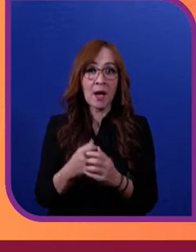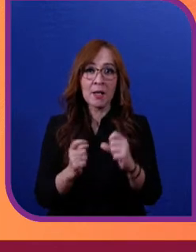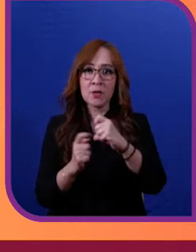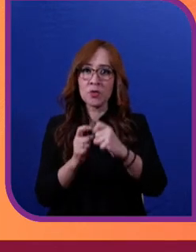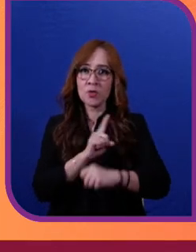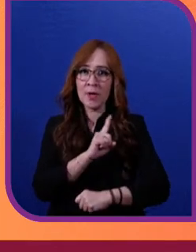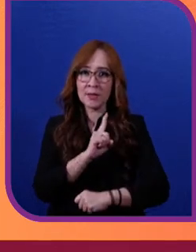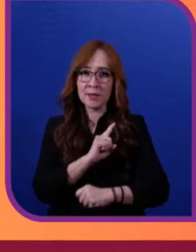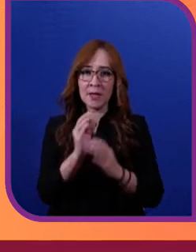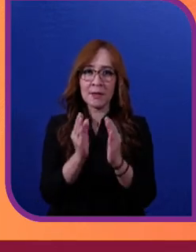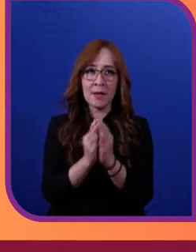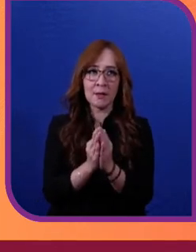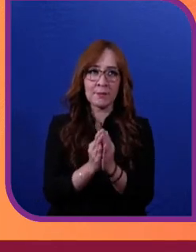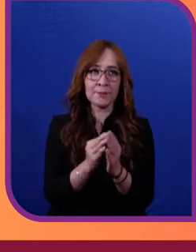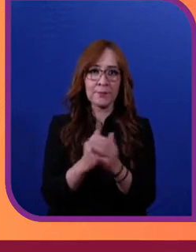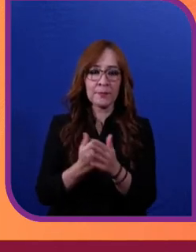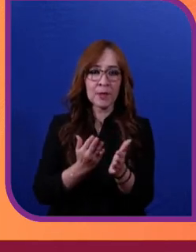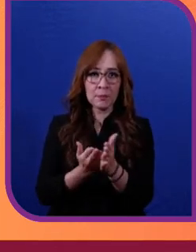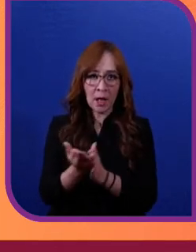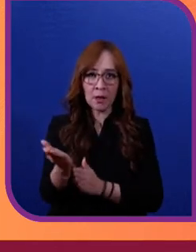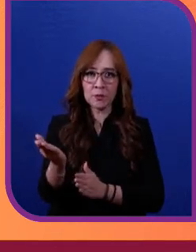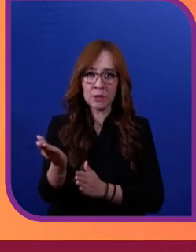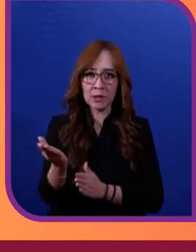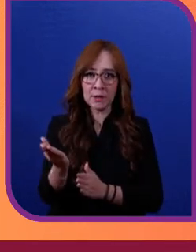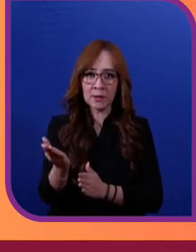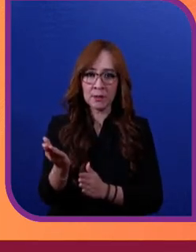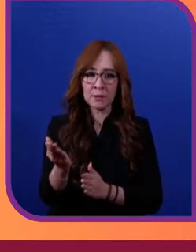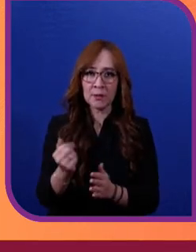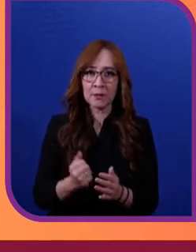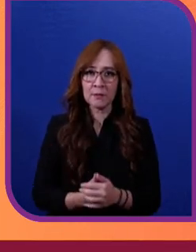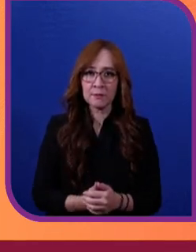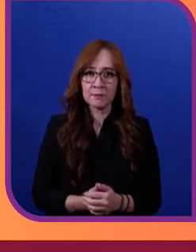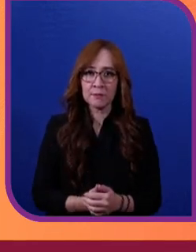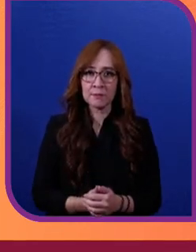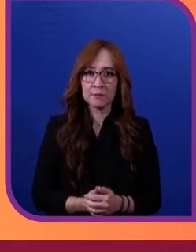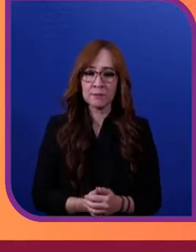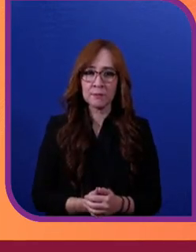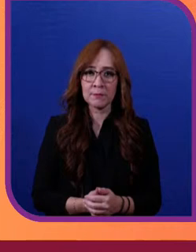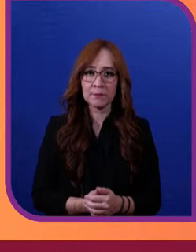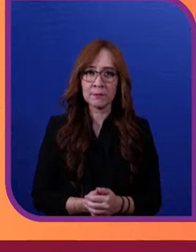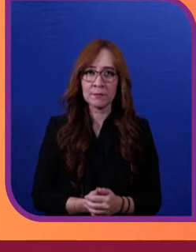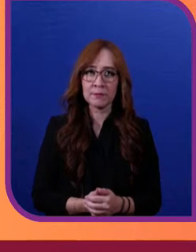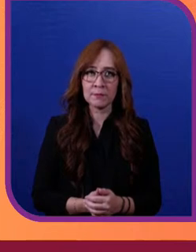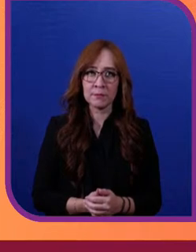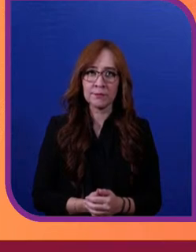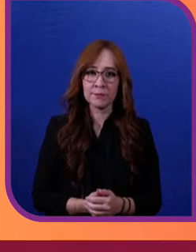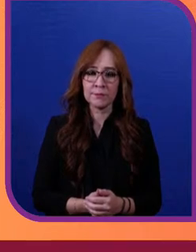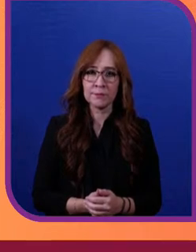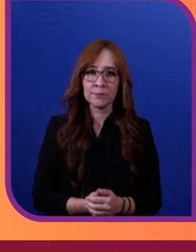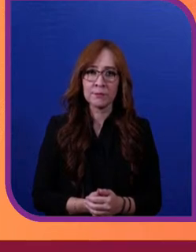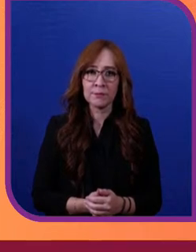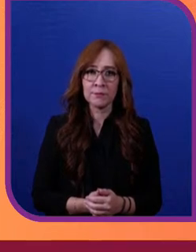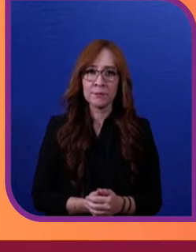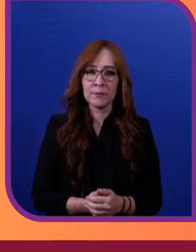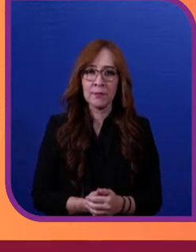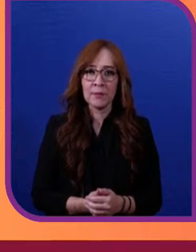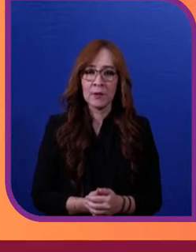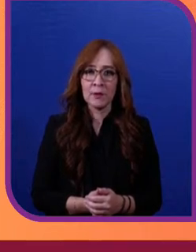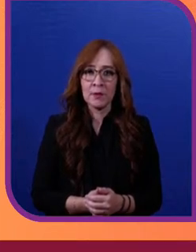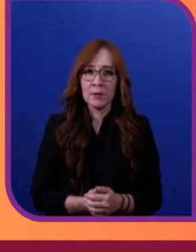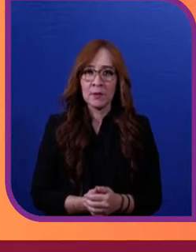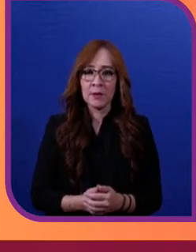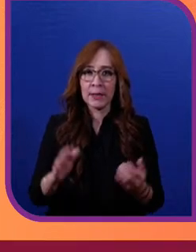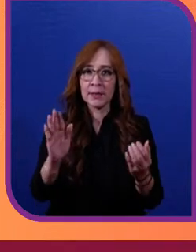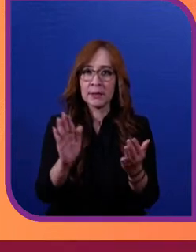power nomor slideshow software software Windows AMP Philosopher